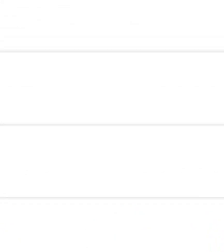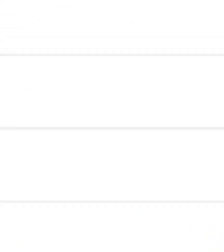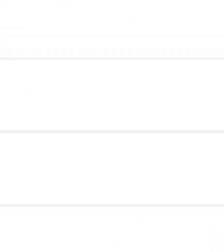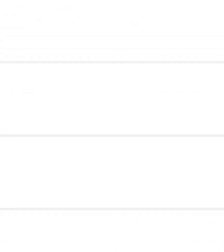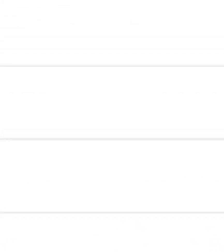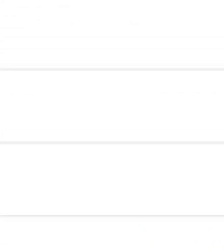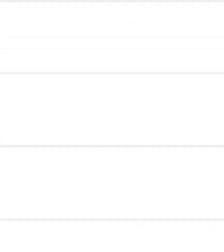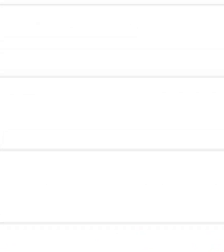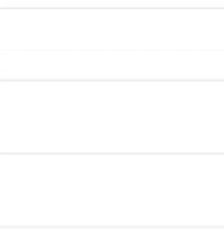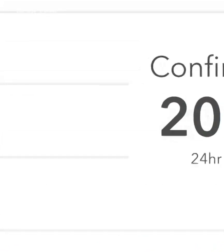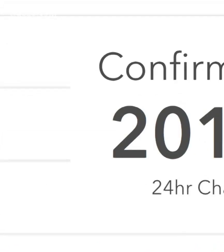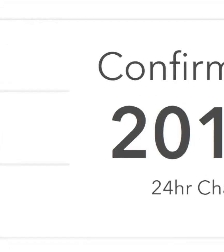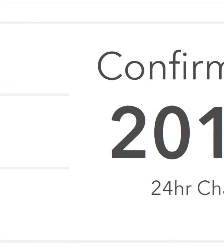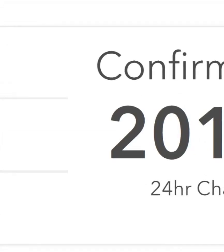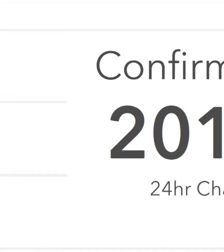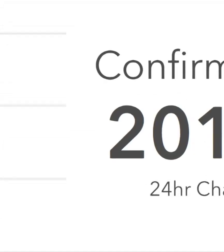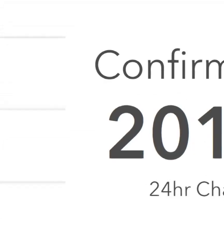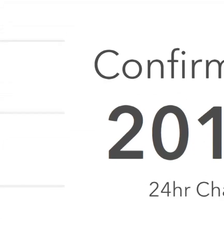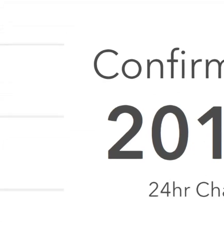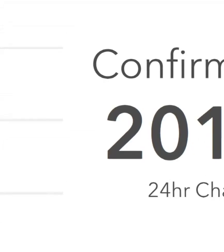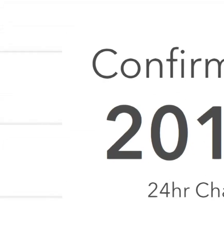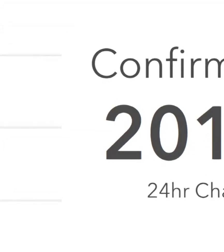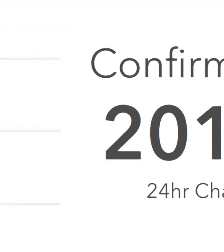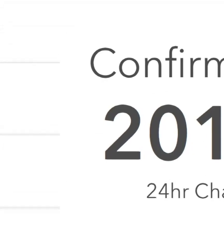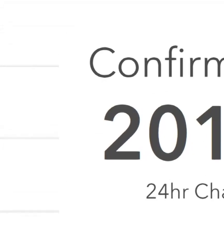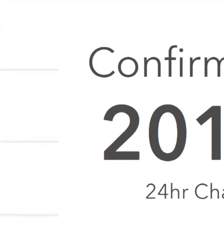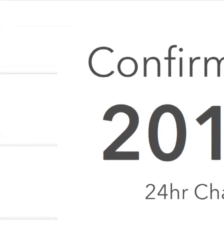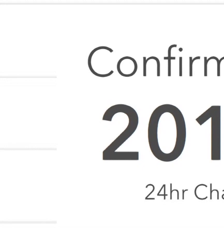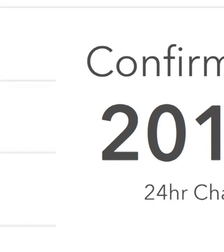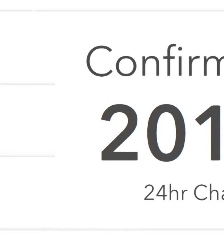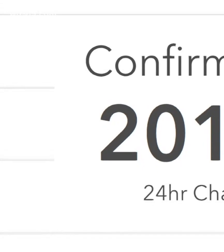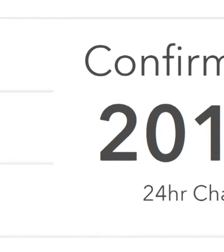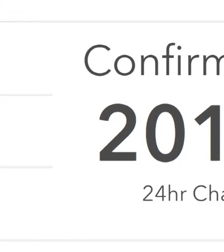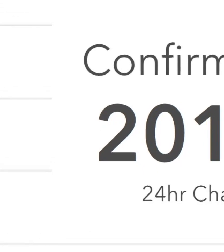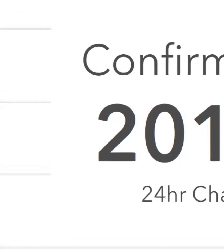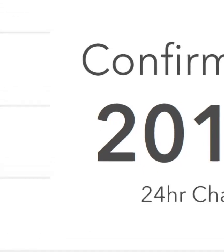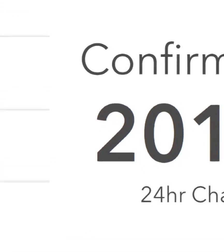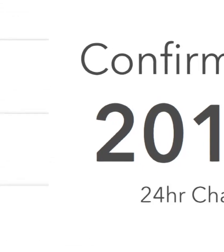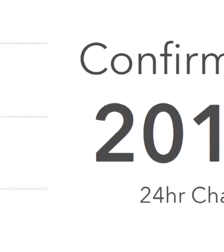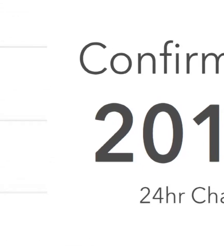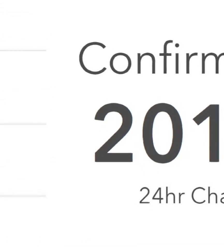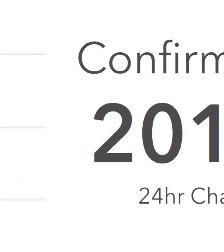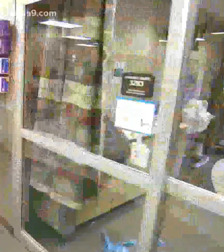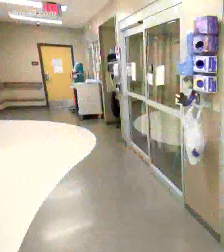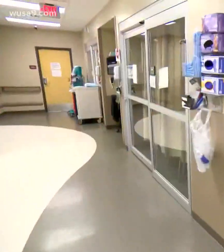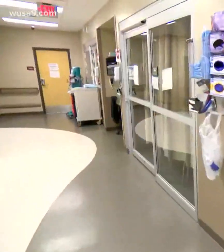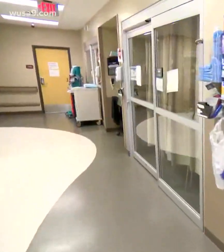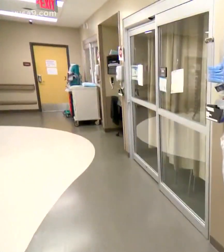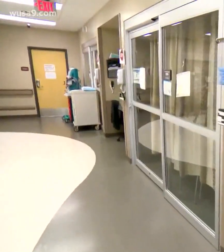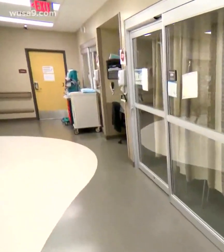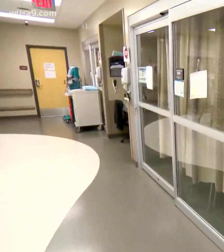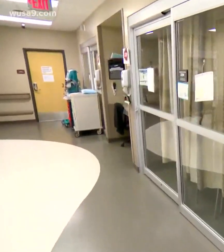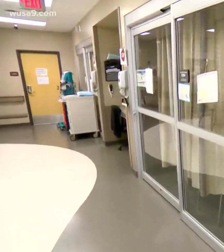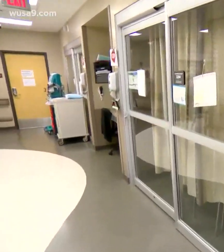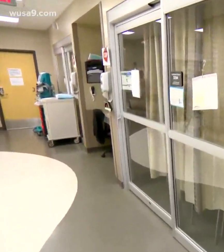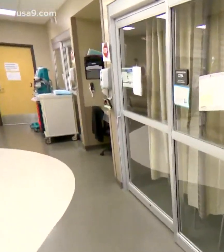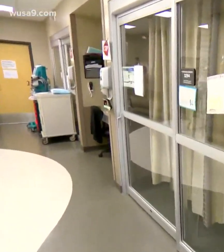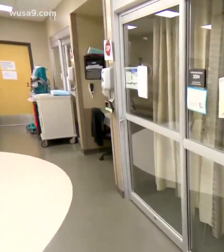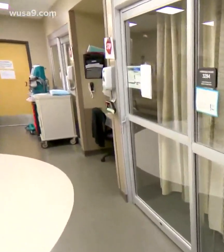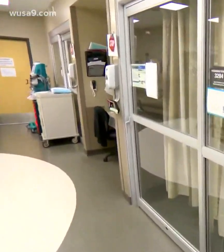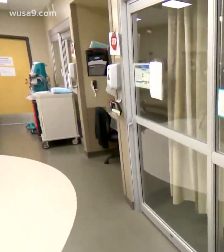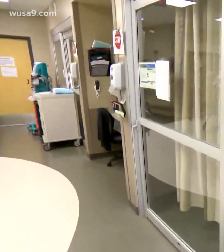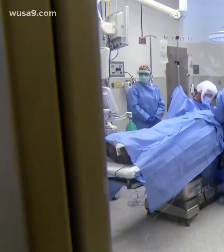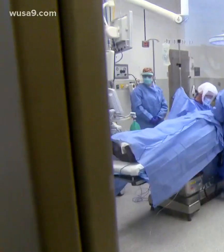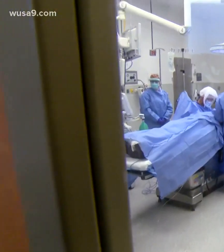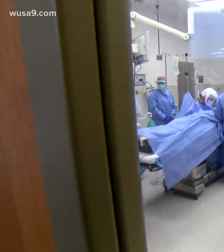single day since March, with over 200,000 total cases now reported this year in Maryland. Another possible spike due to